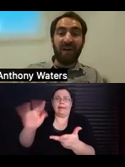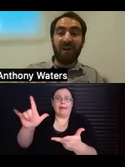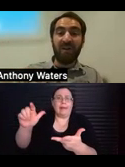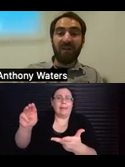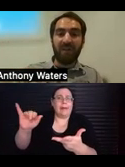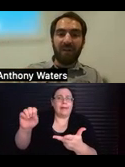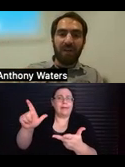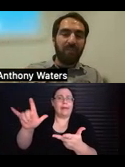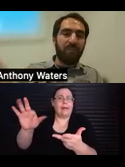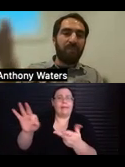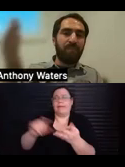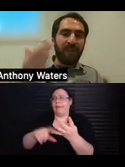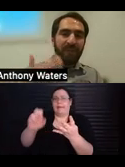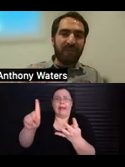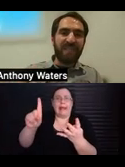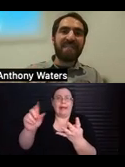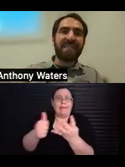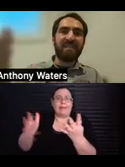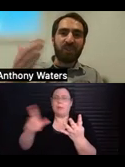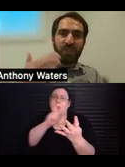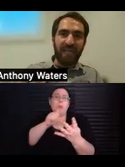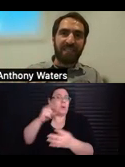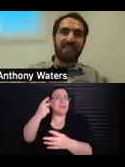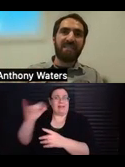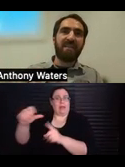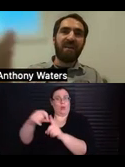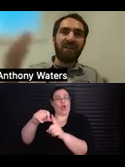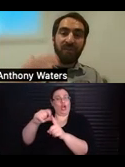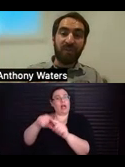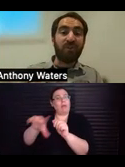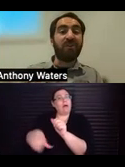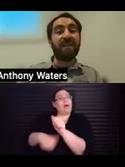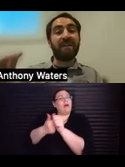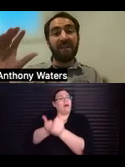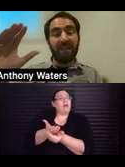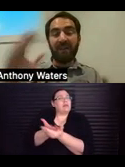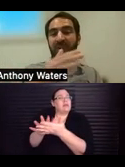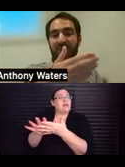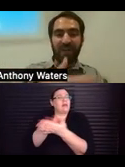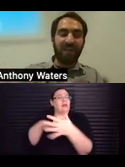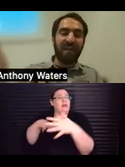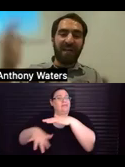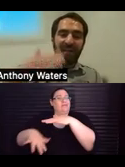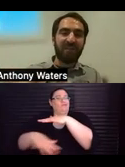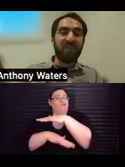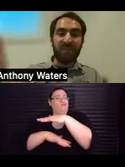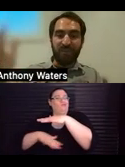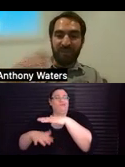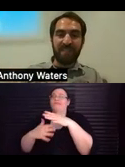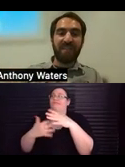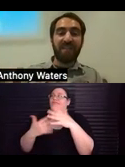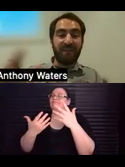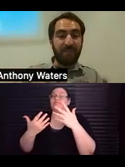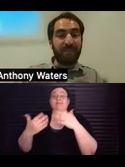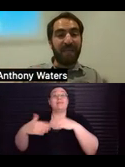it all. But there's things that suggest under the current or under the